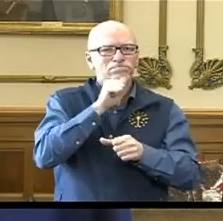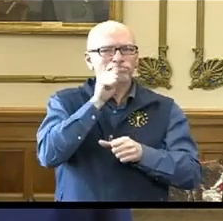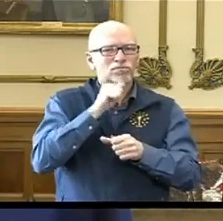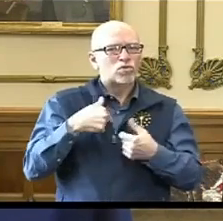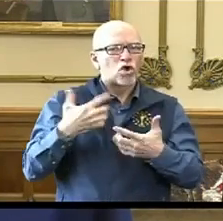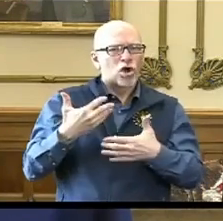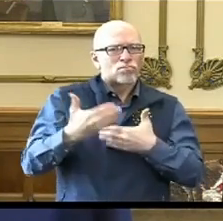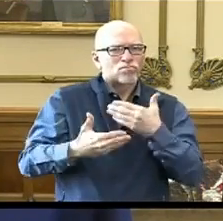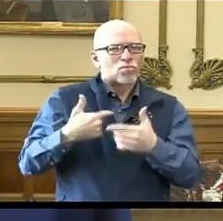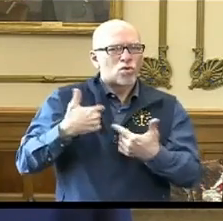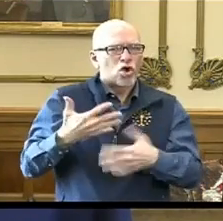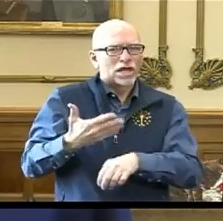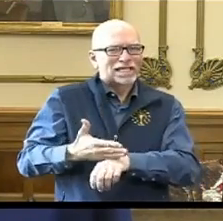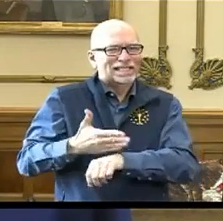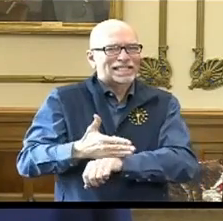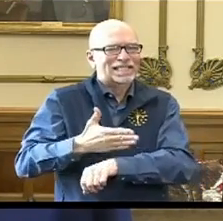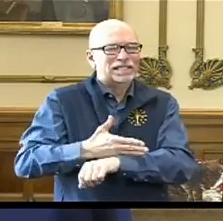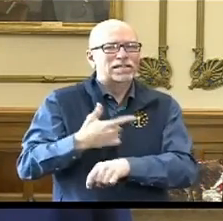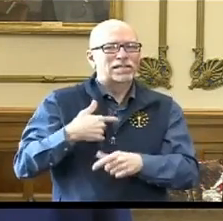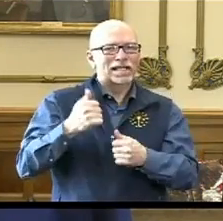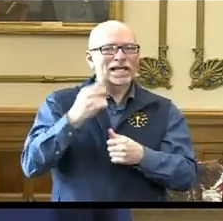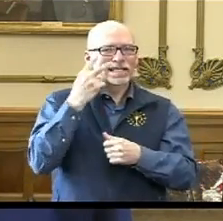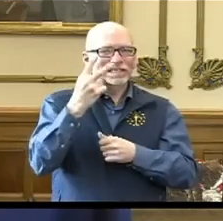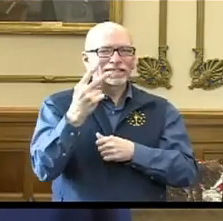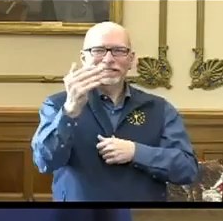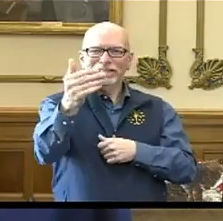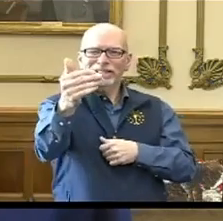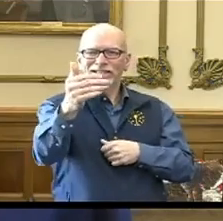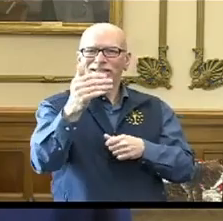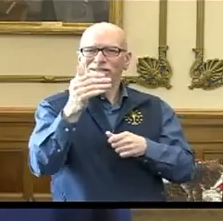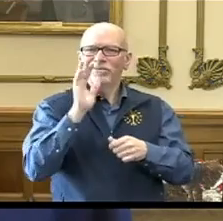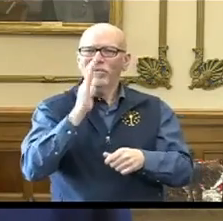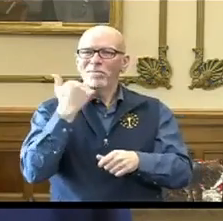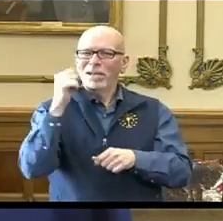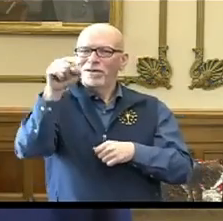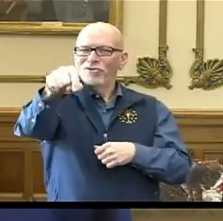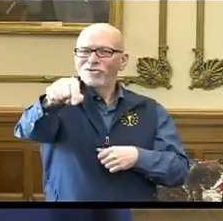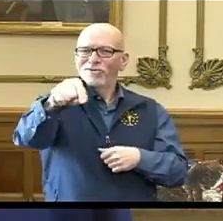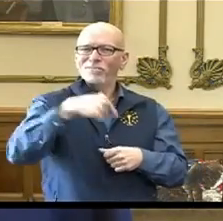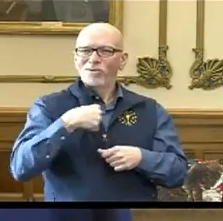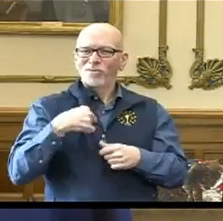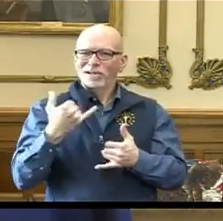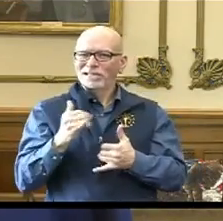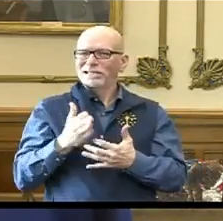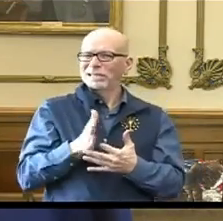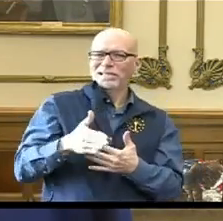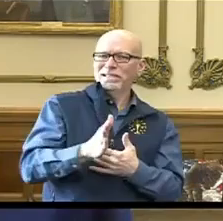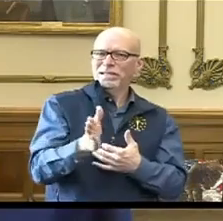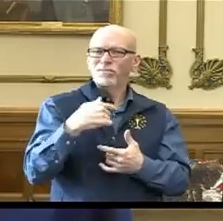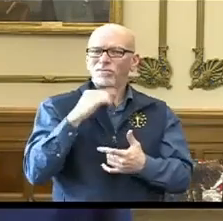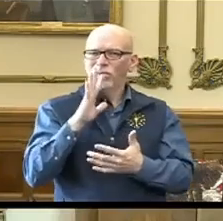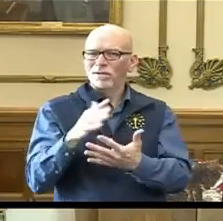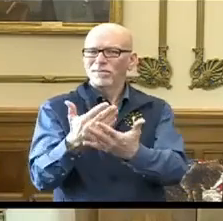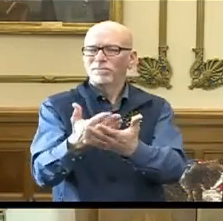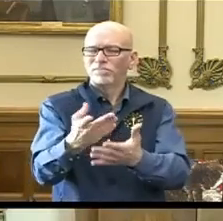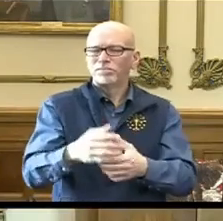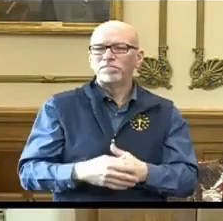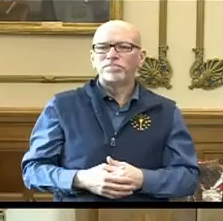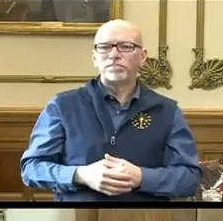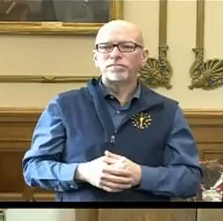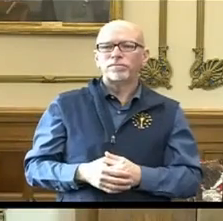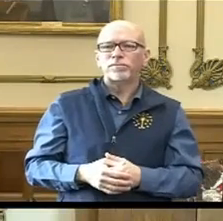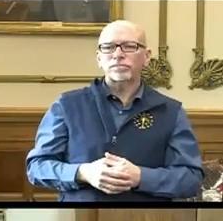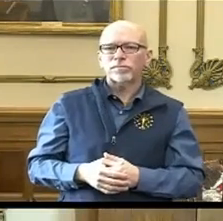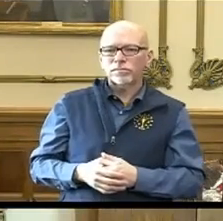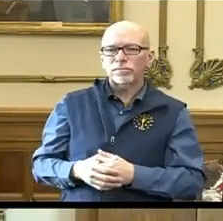right now. And like I said, I can see the light in the clearing, but we're still forging our way through the forest. Rachel.